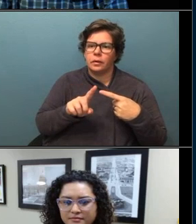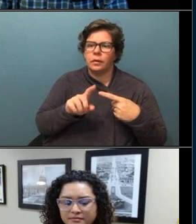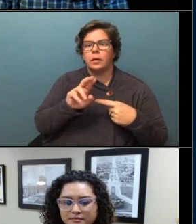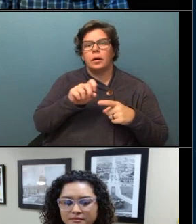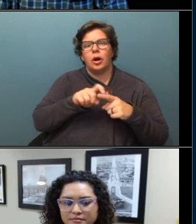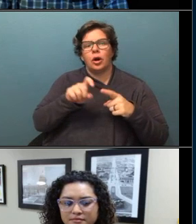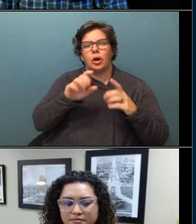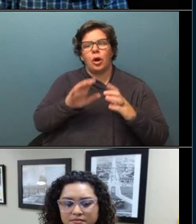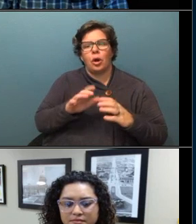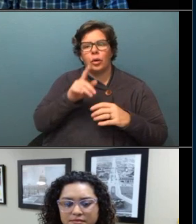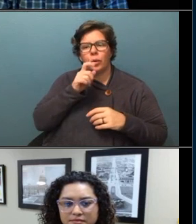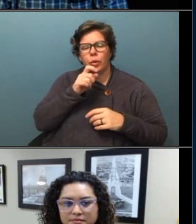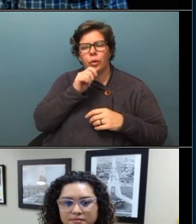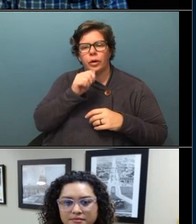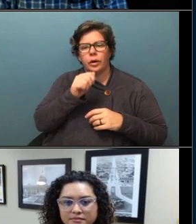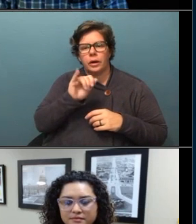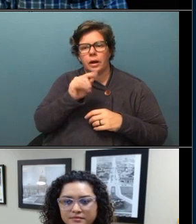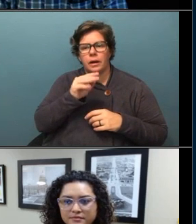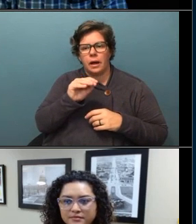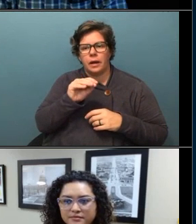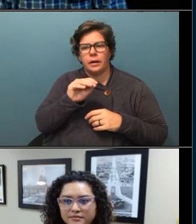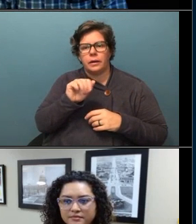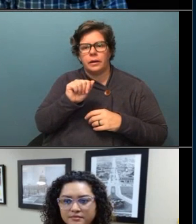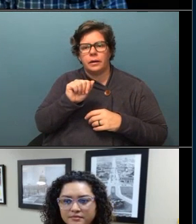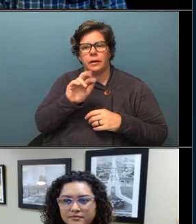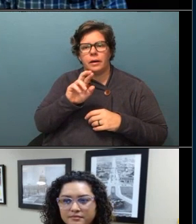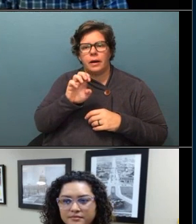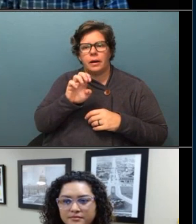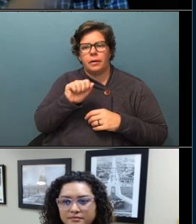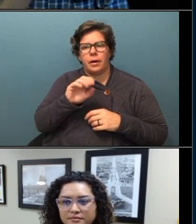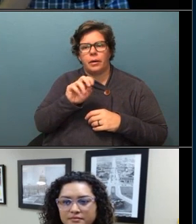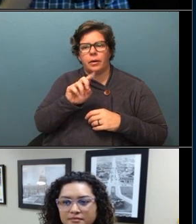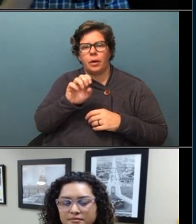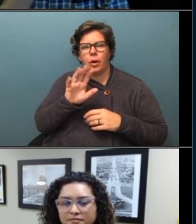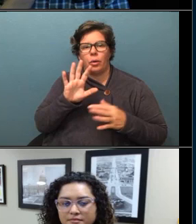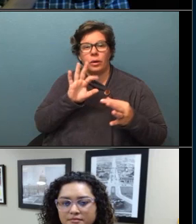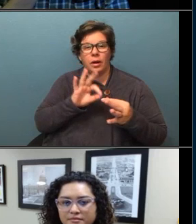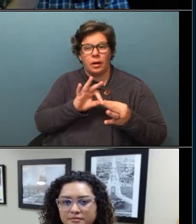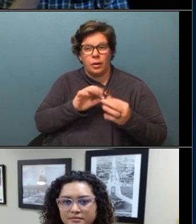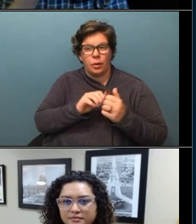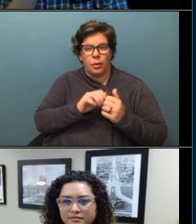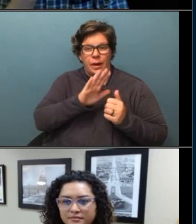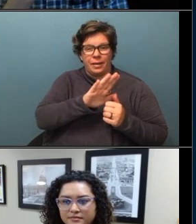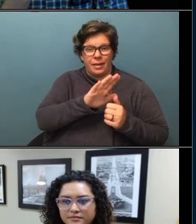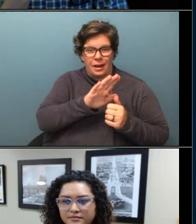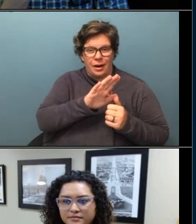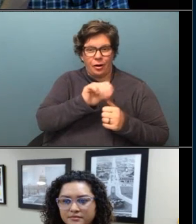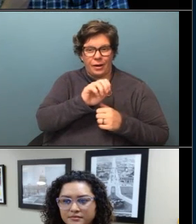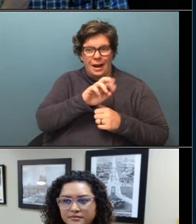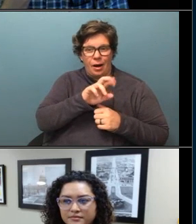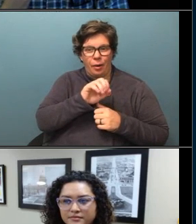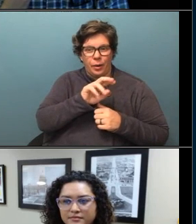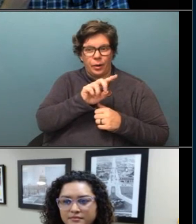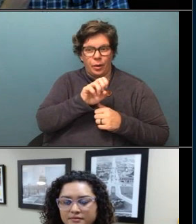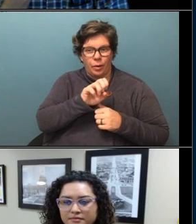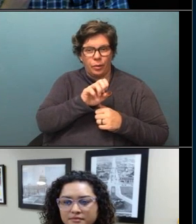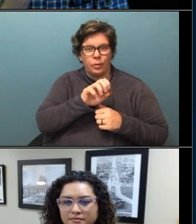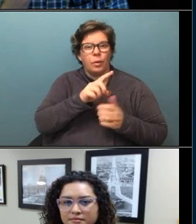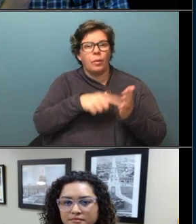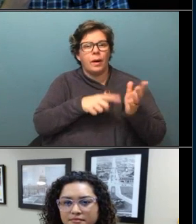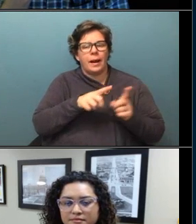callers who are non-Idaho area code routed to the call center associated with the caller's area code? What happens